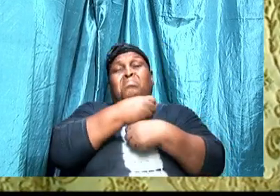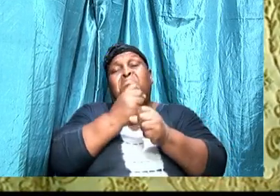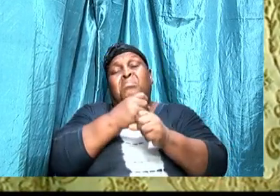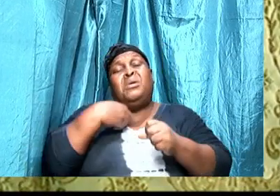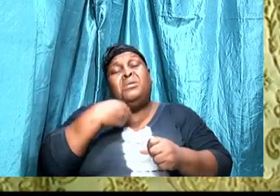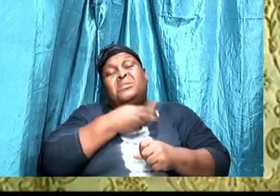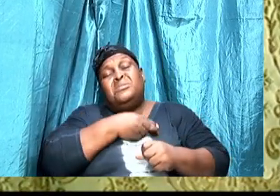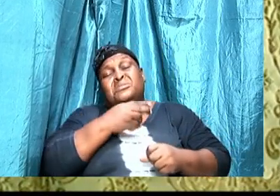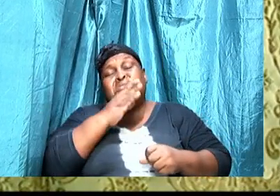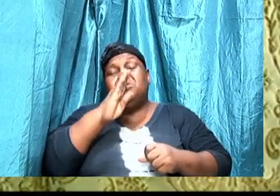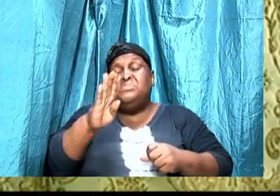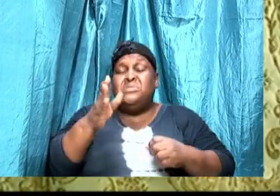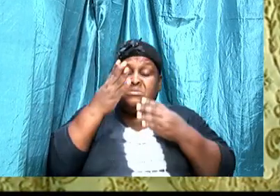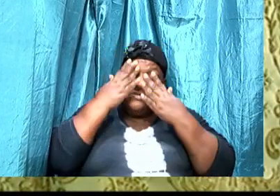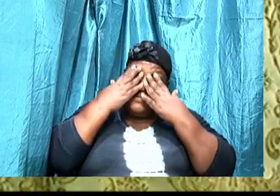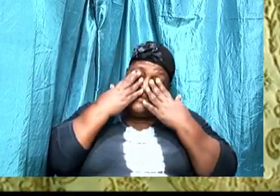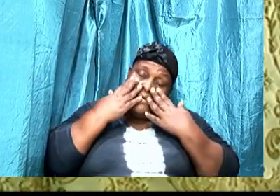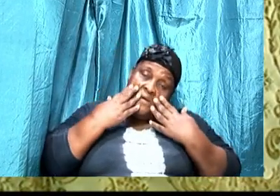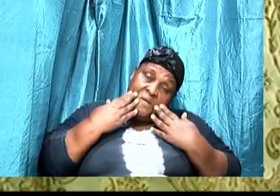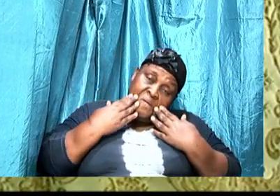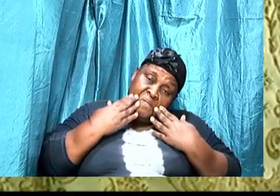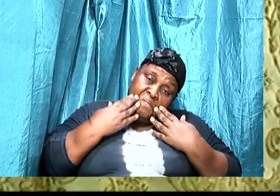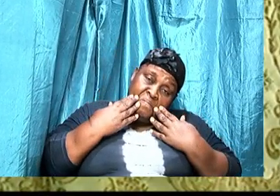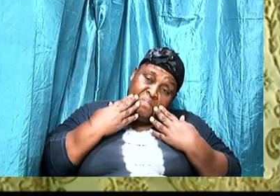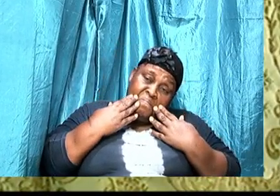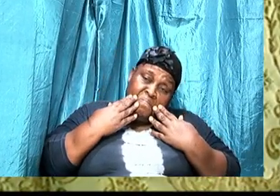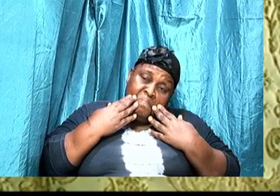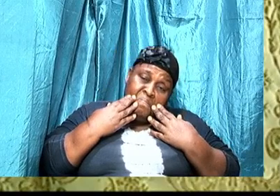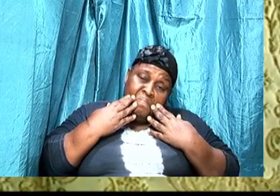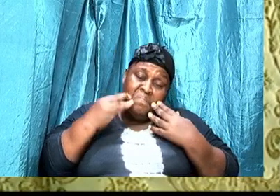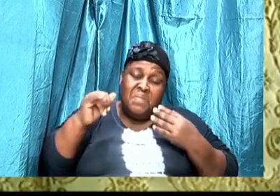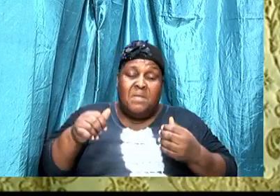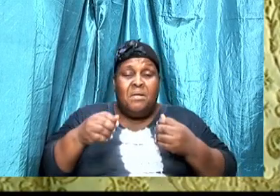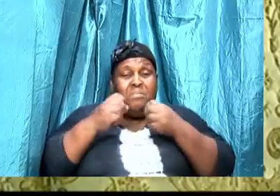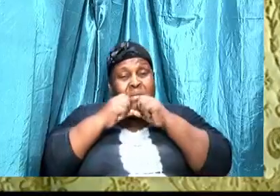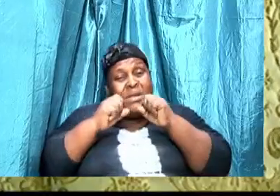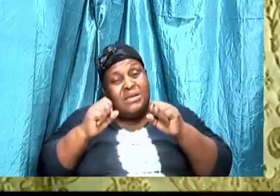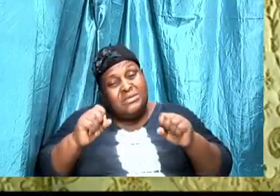said, blessed are the word there, blessed, means